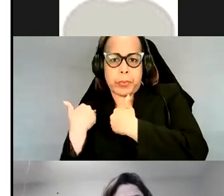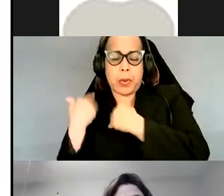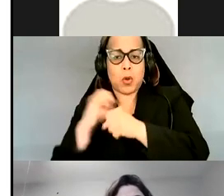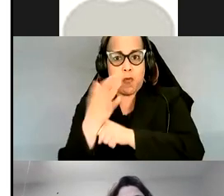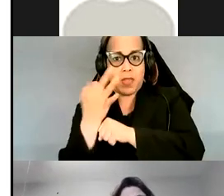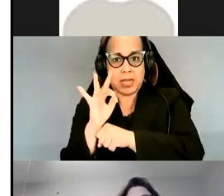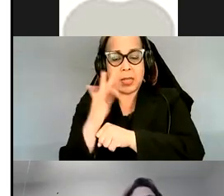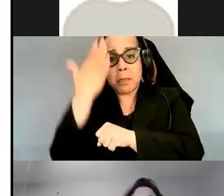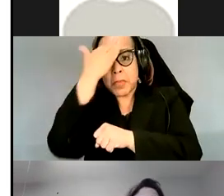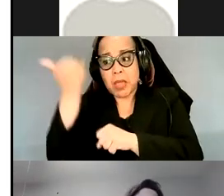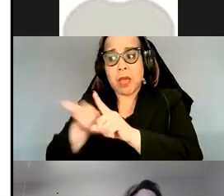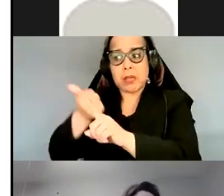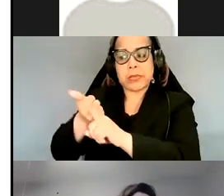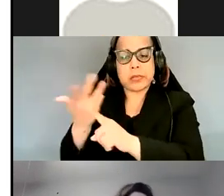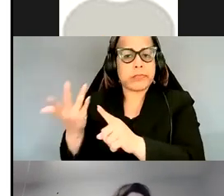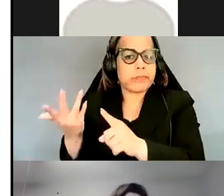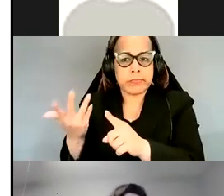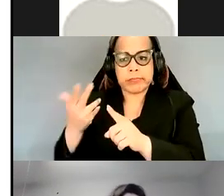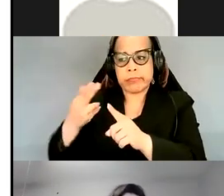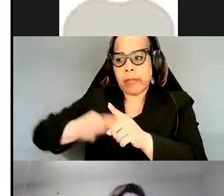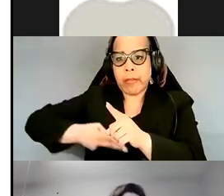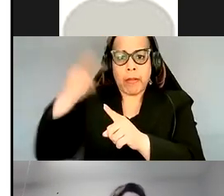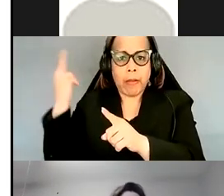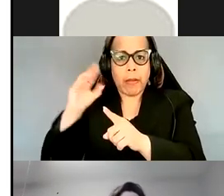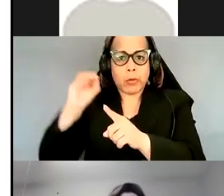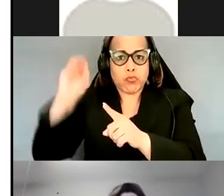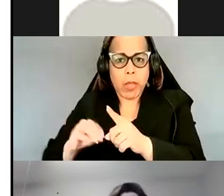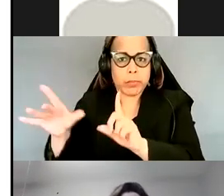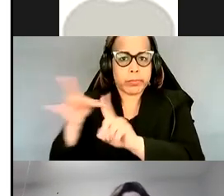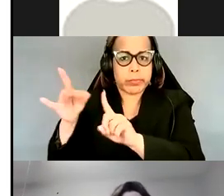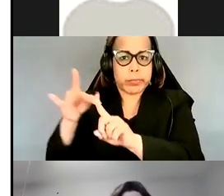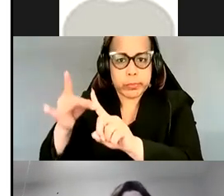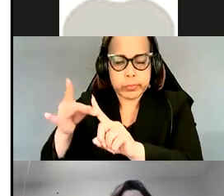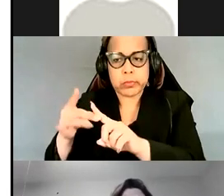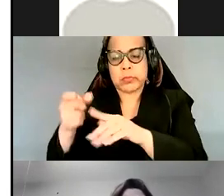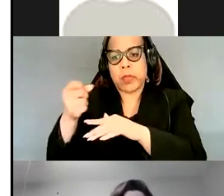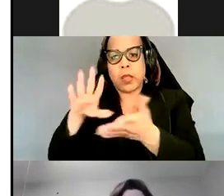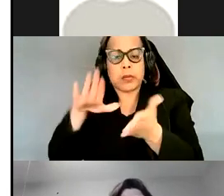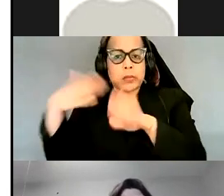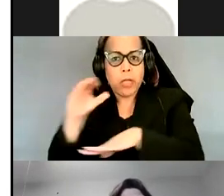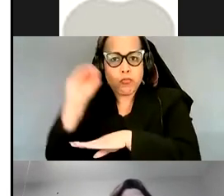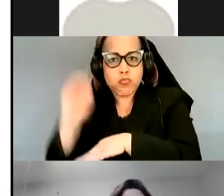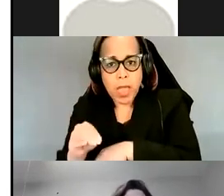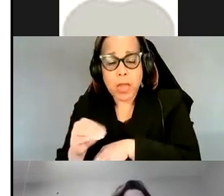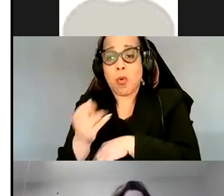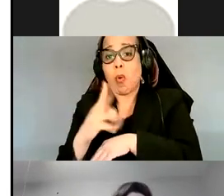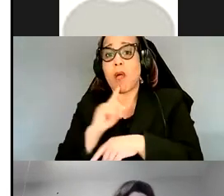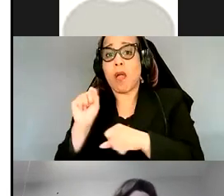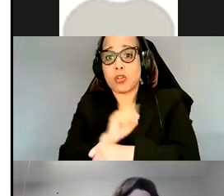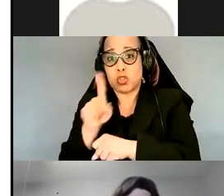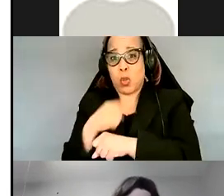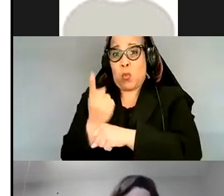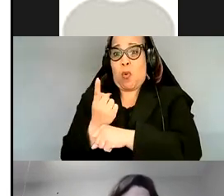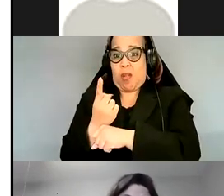COVID-19, either because they have a high COVID incidence rate, high hospitalization or death rate, or actually one of the major factors